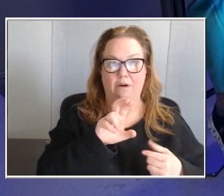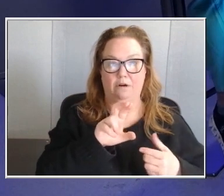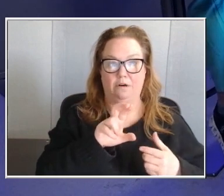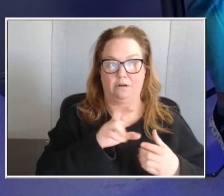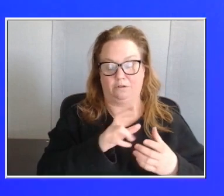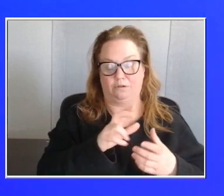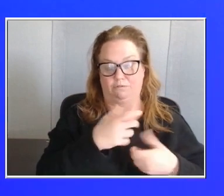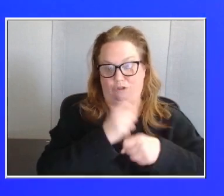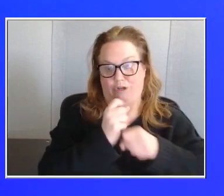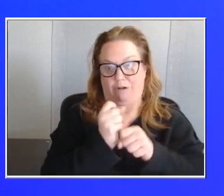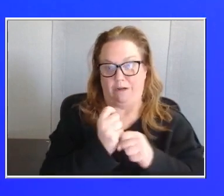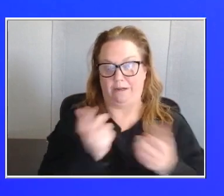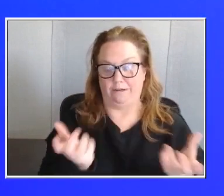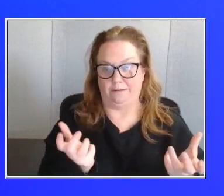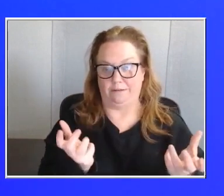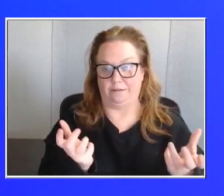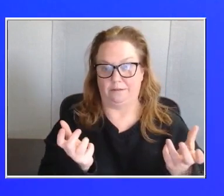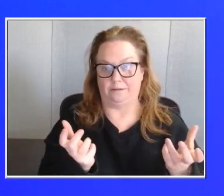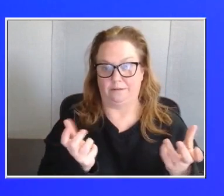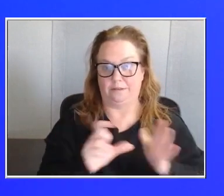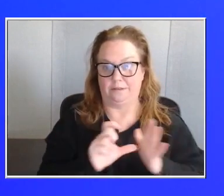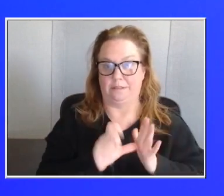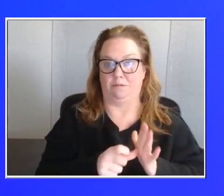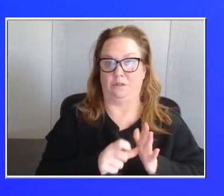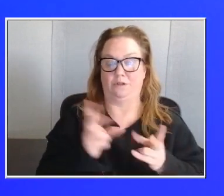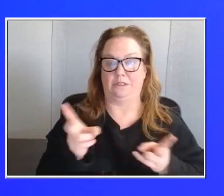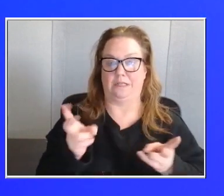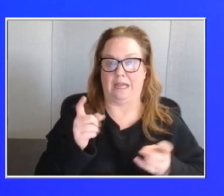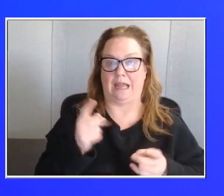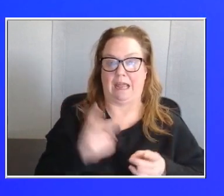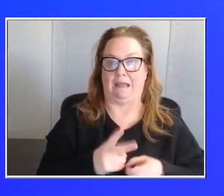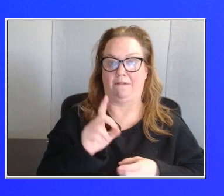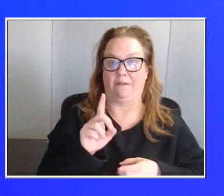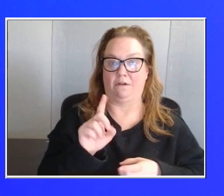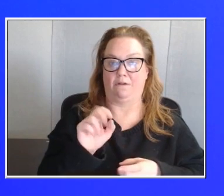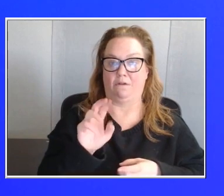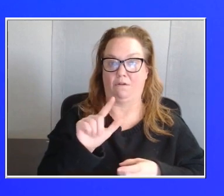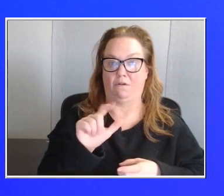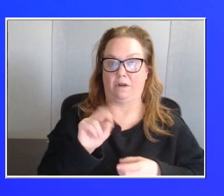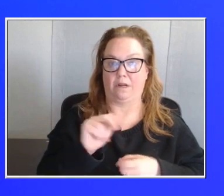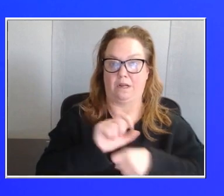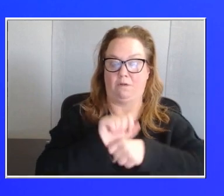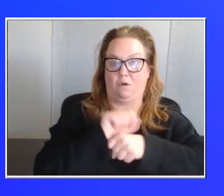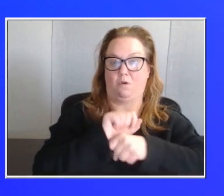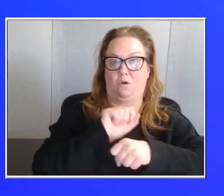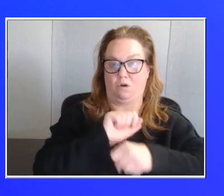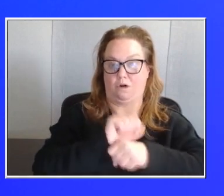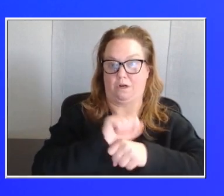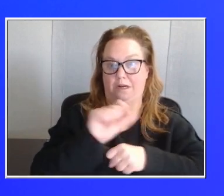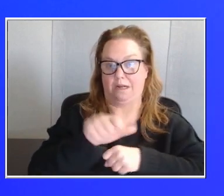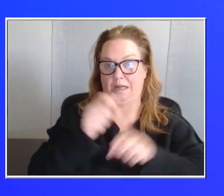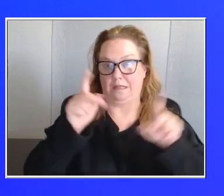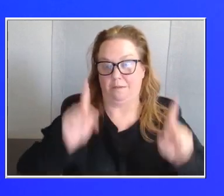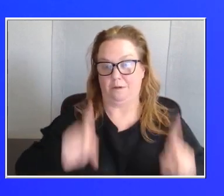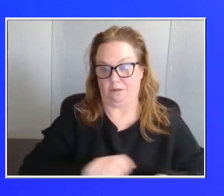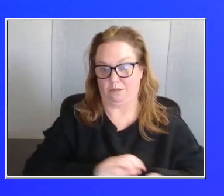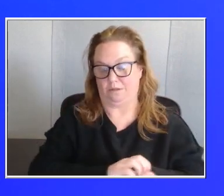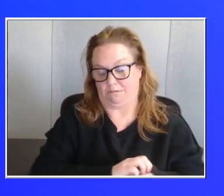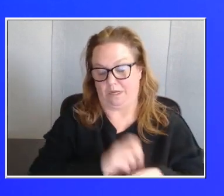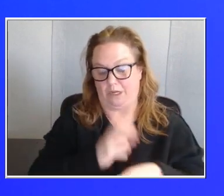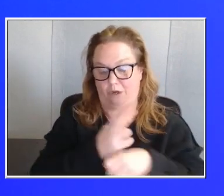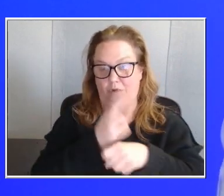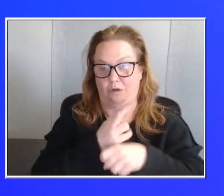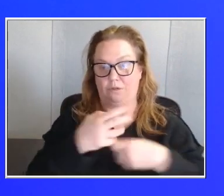so impressive that you can take half of the organ and it will work in another person, and you can just use the